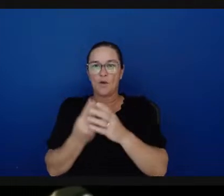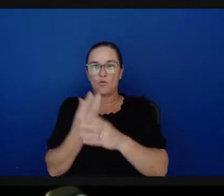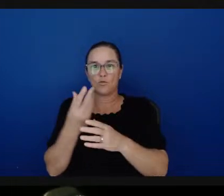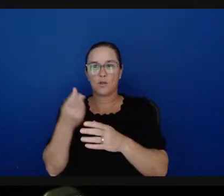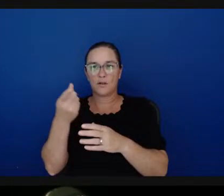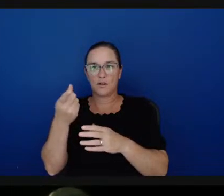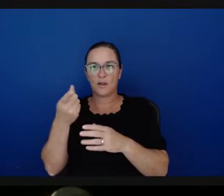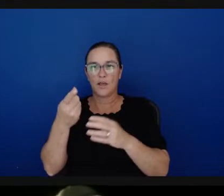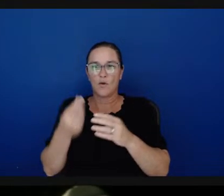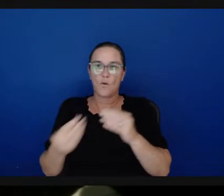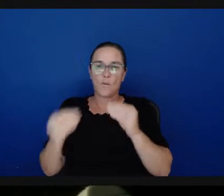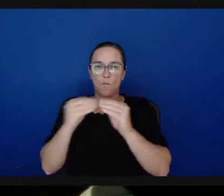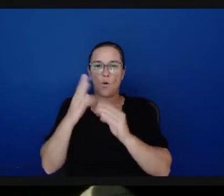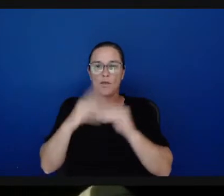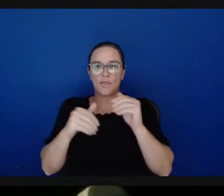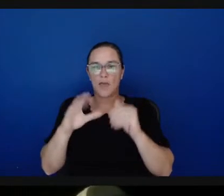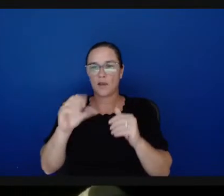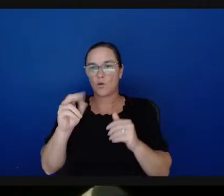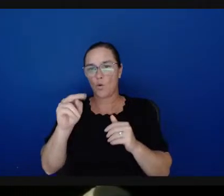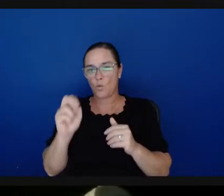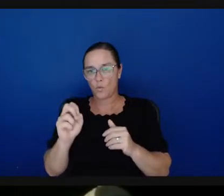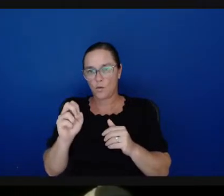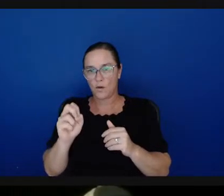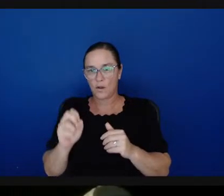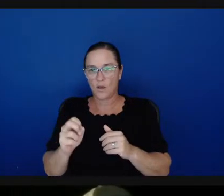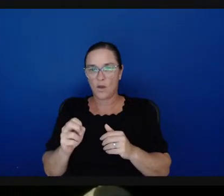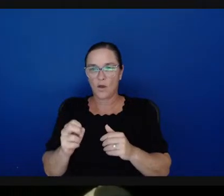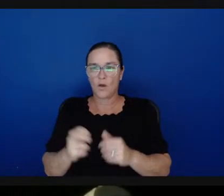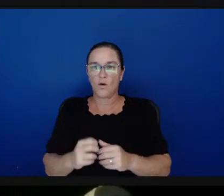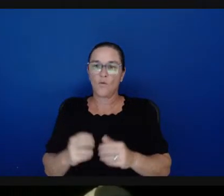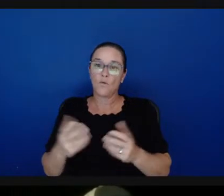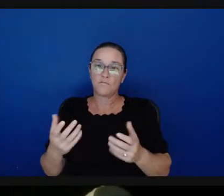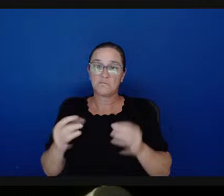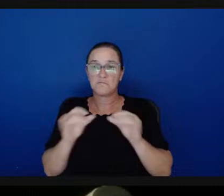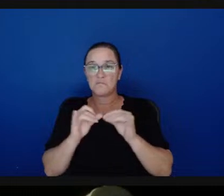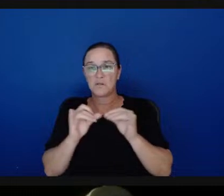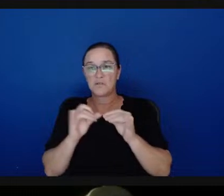of these cones, which overall were more or less,